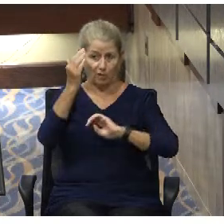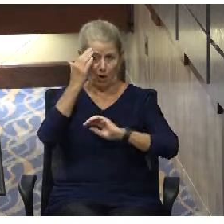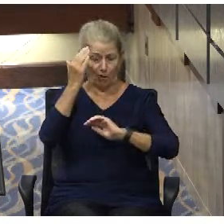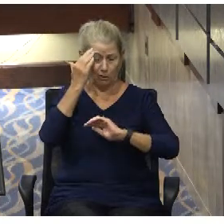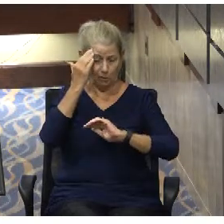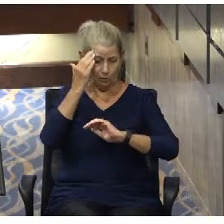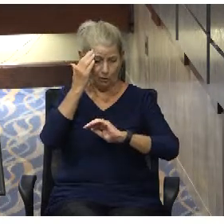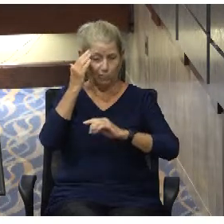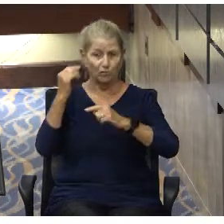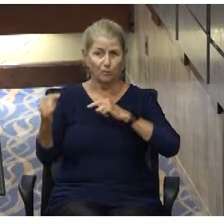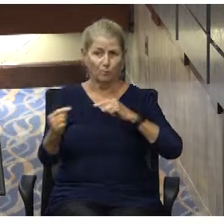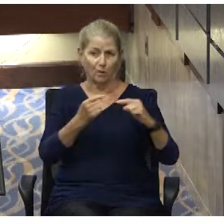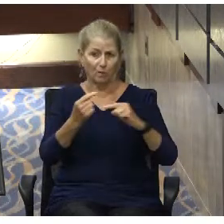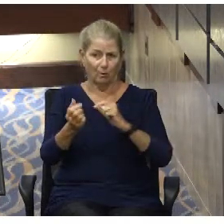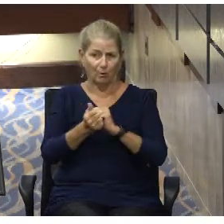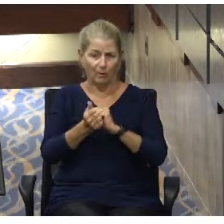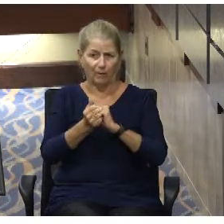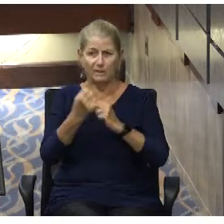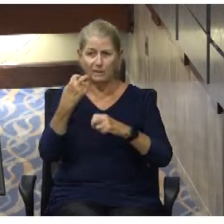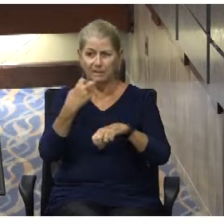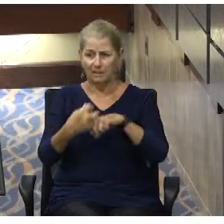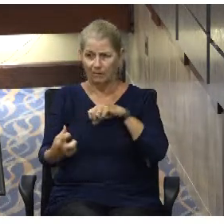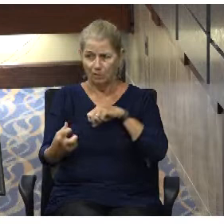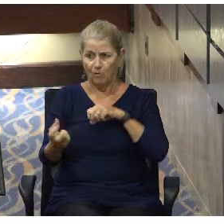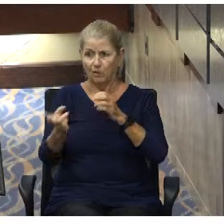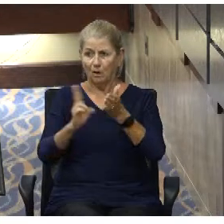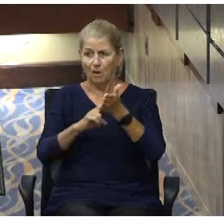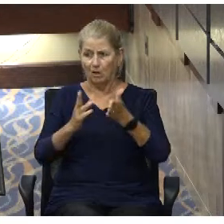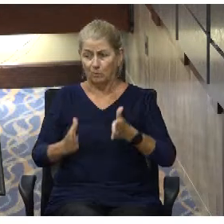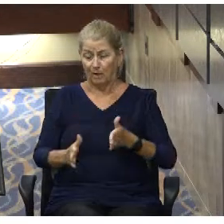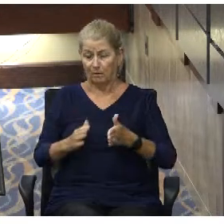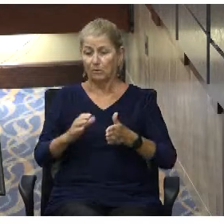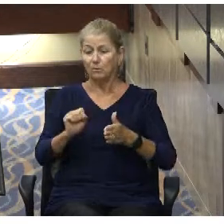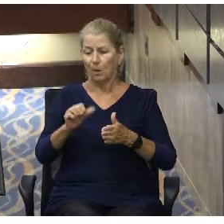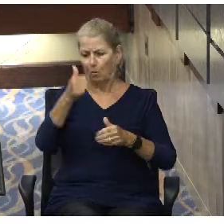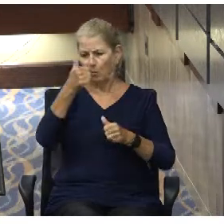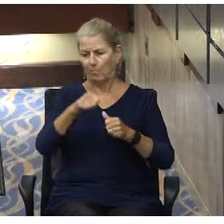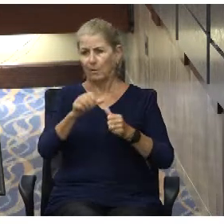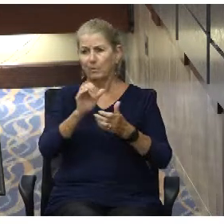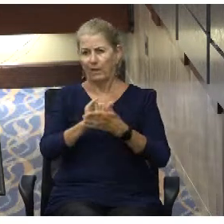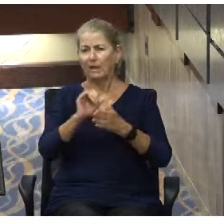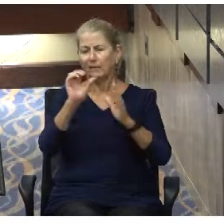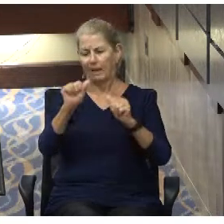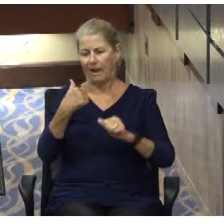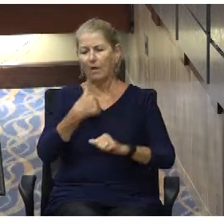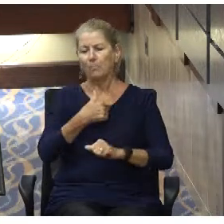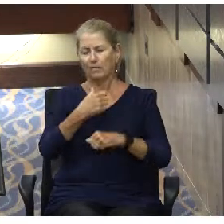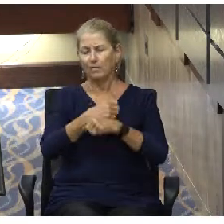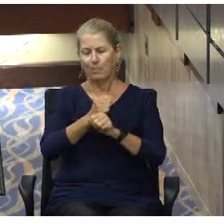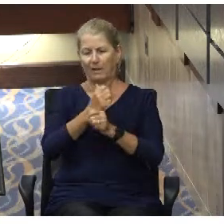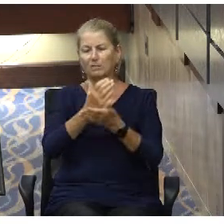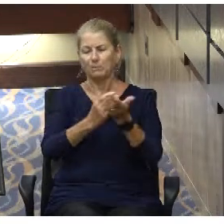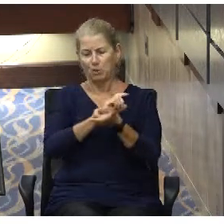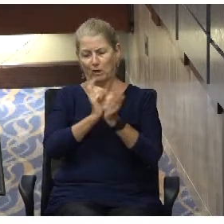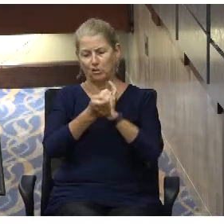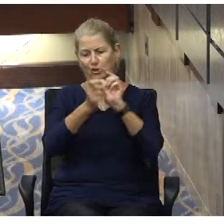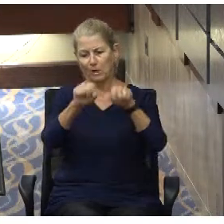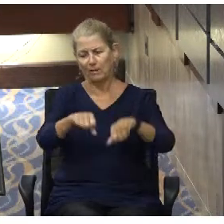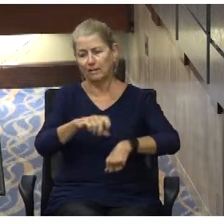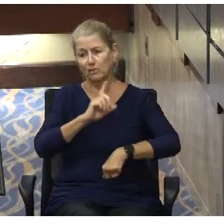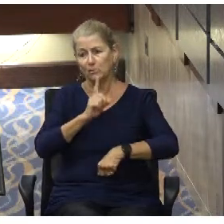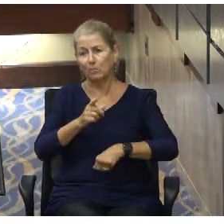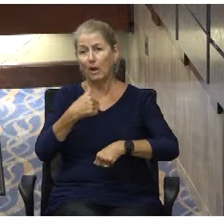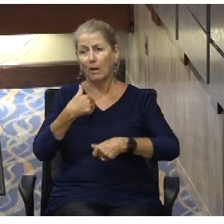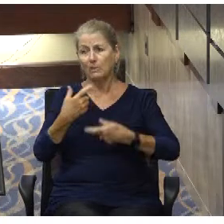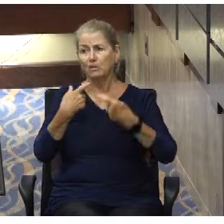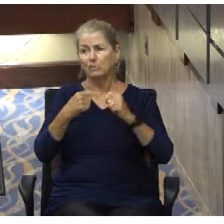with difficult contractors like this. We need to bear that in mind. There's no reason to We've keep made paying the several same people that changes. make the same mistakes. True. I was trying to be